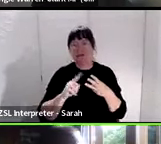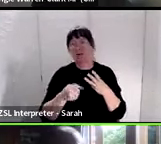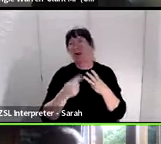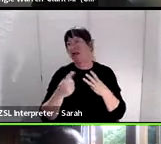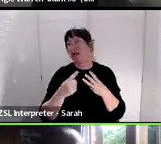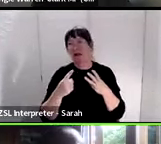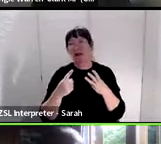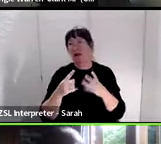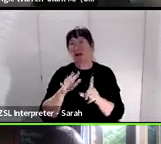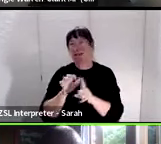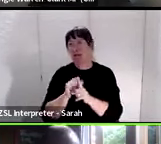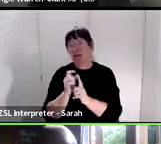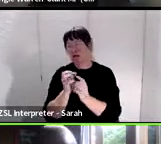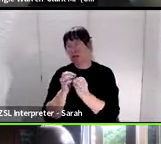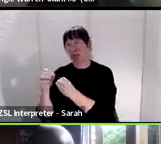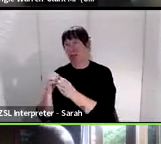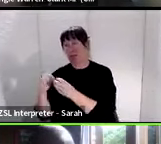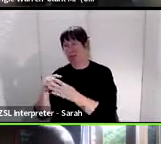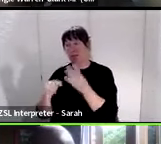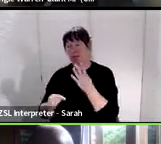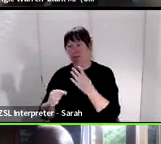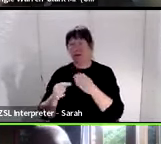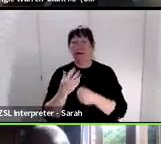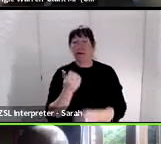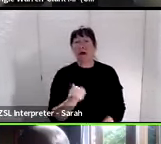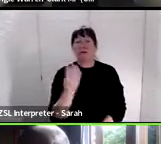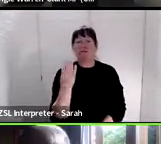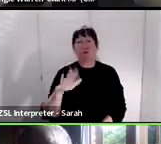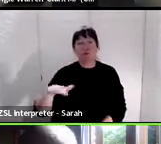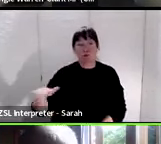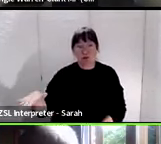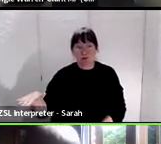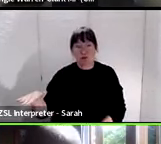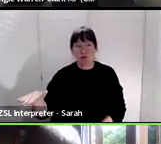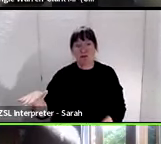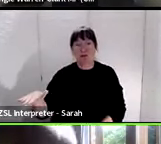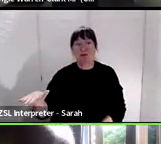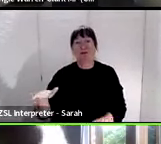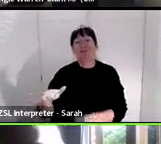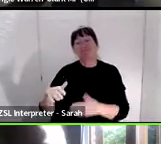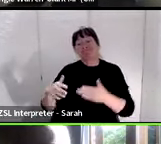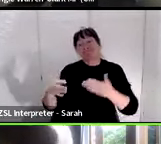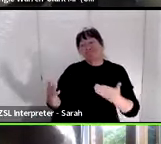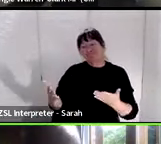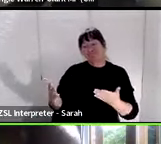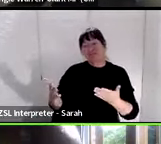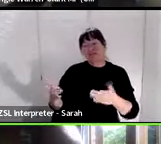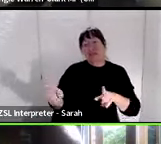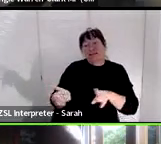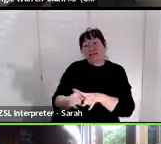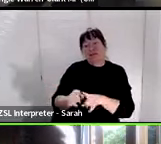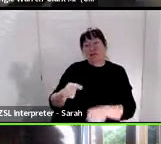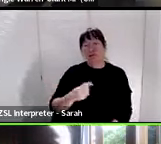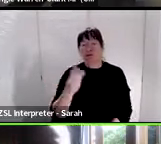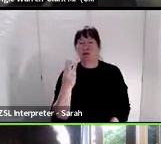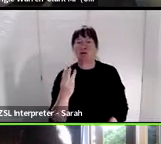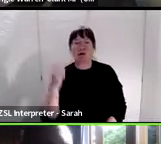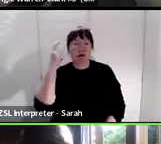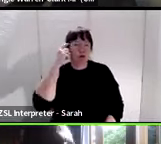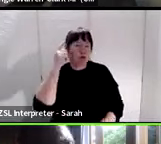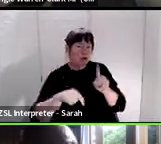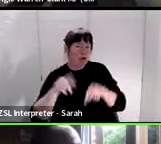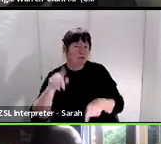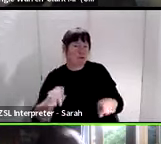too. I have 4 children, and the fruit doesn't fall far from the tree. 3 of them are neurodiverse, just